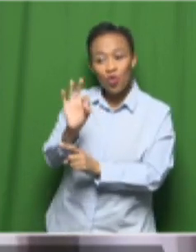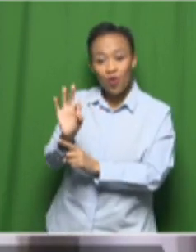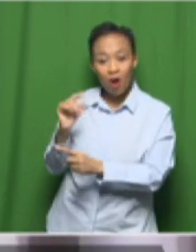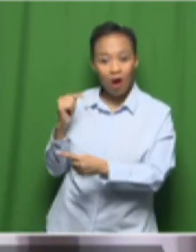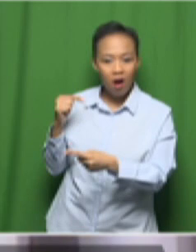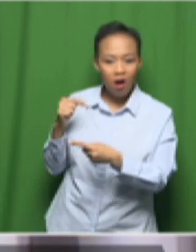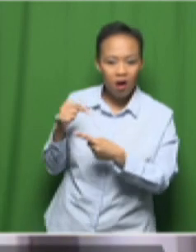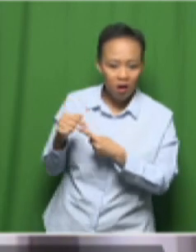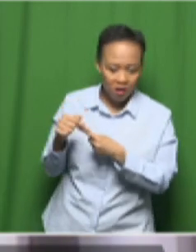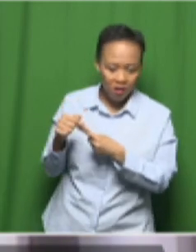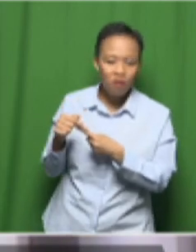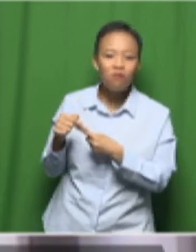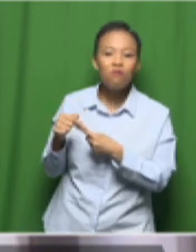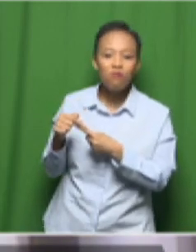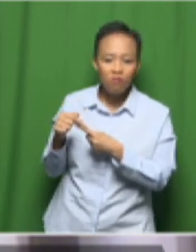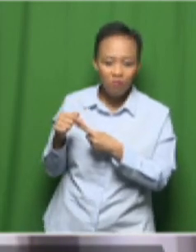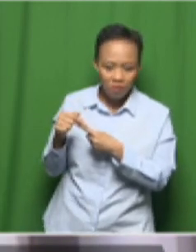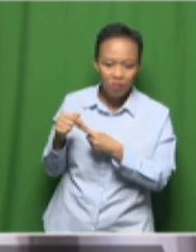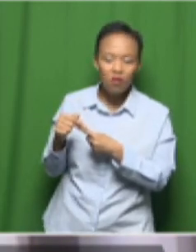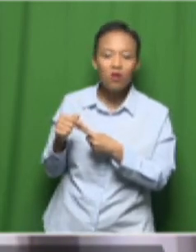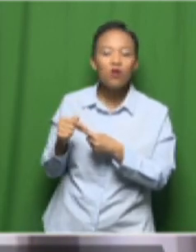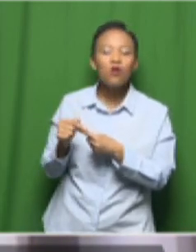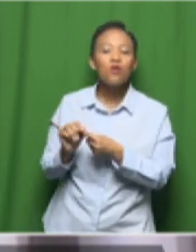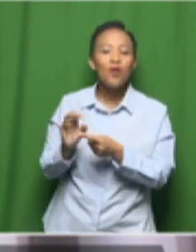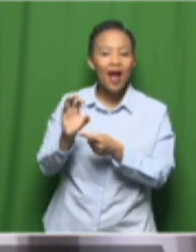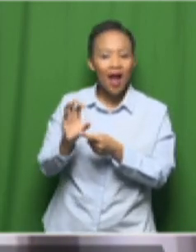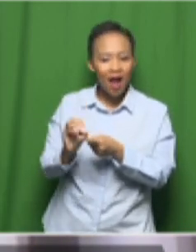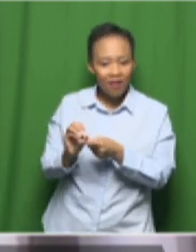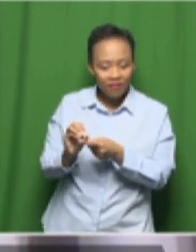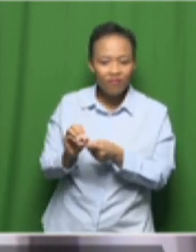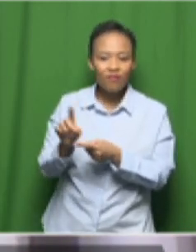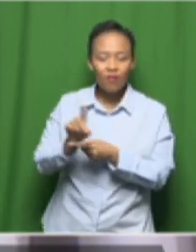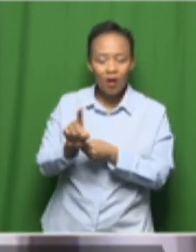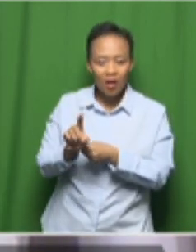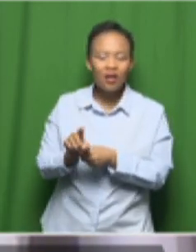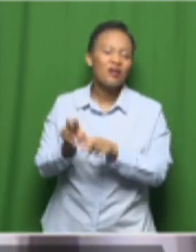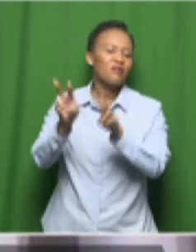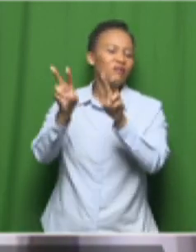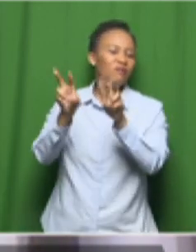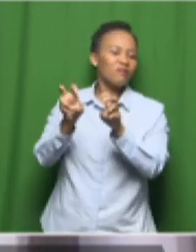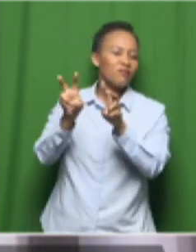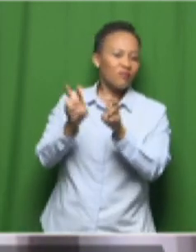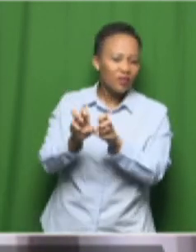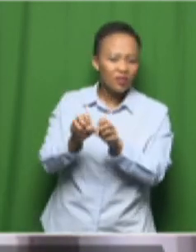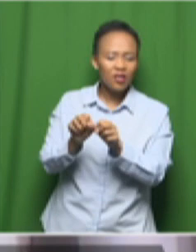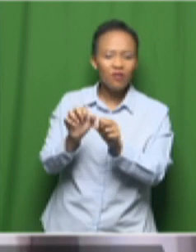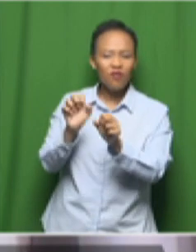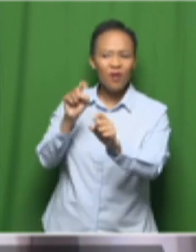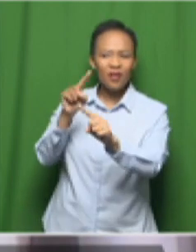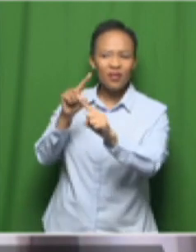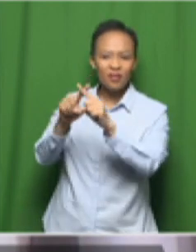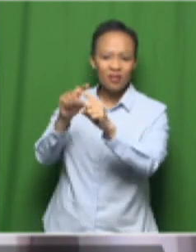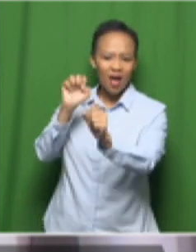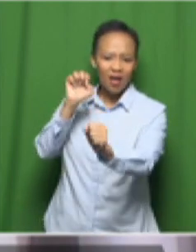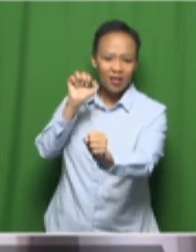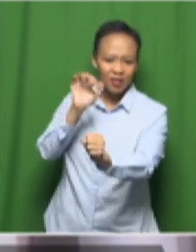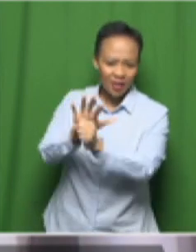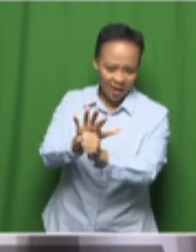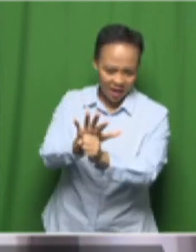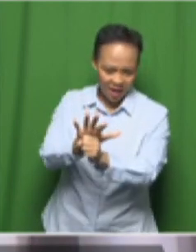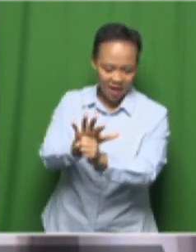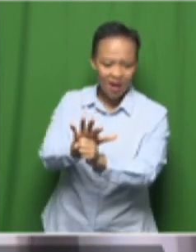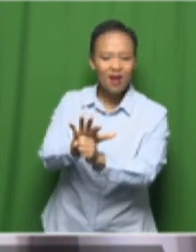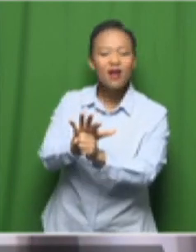in combating sort of illogical hatred such as homophobia and perhaps looking down. We understand the sex